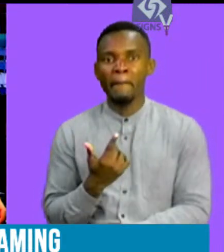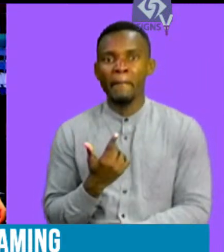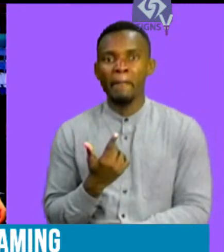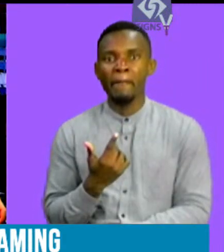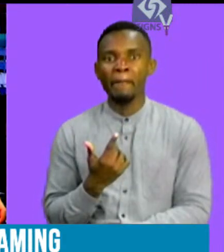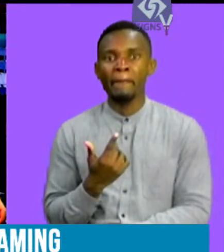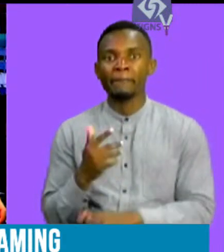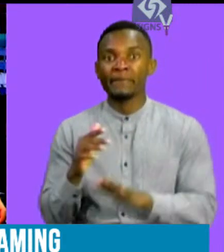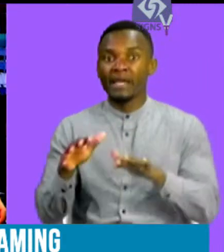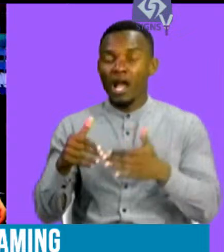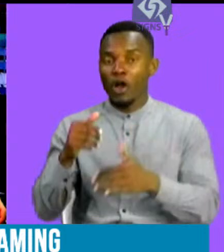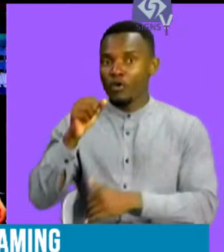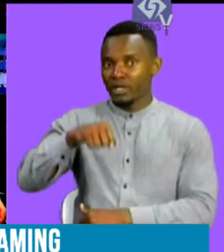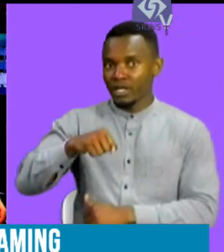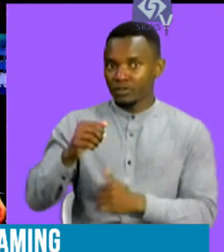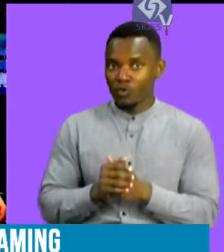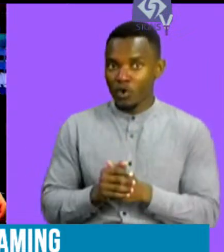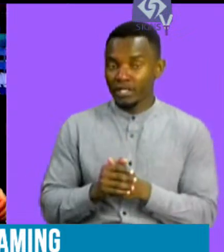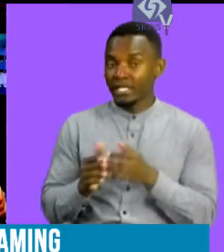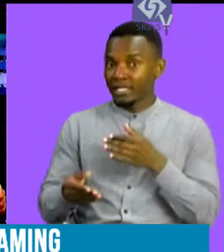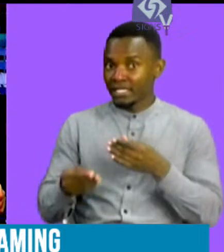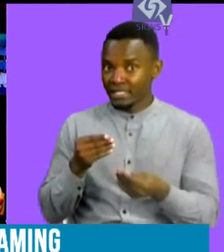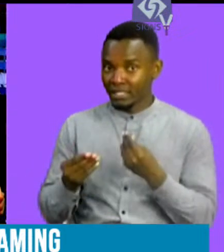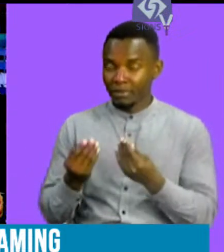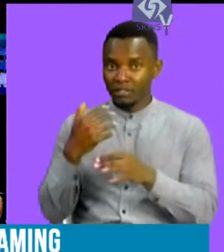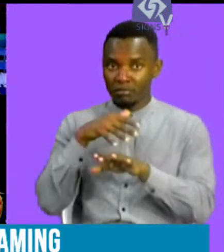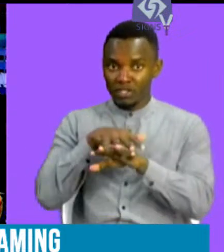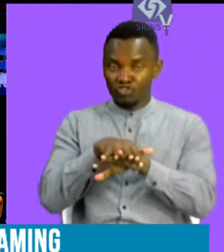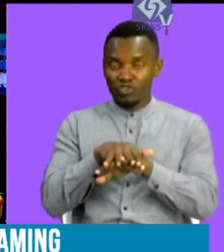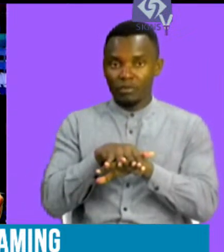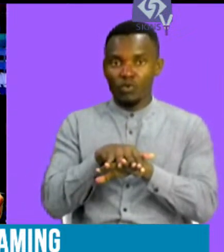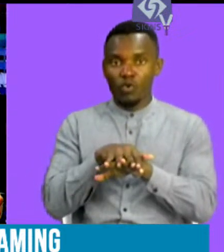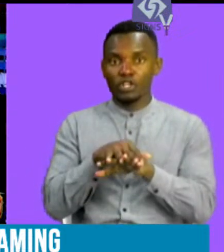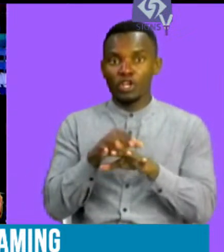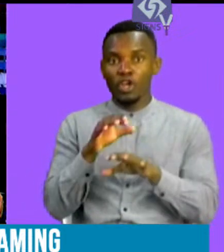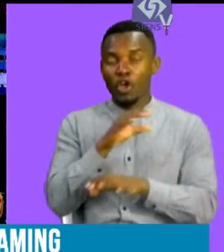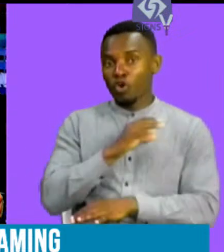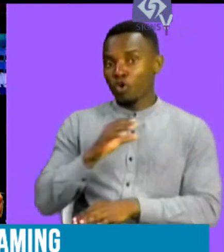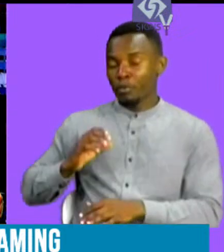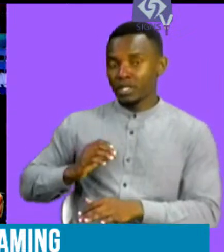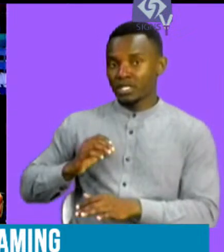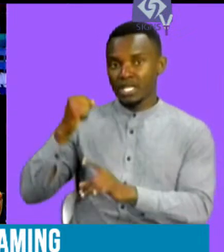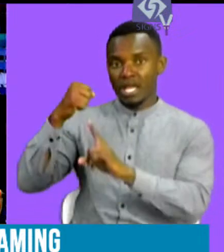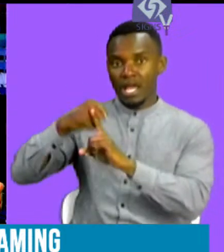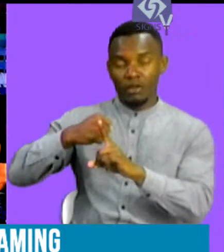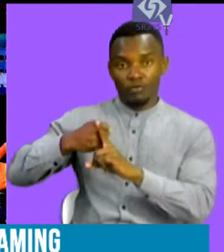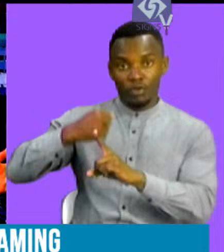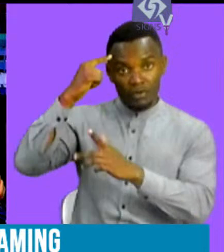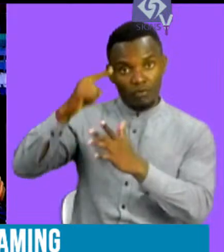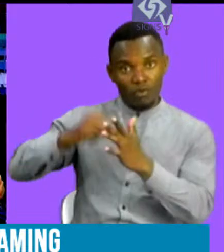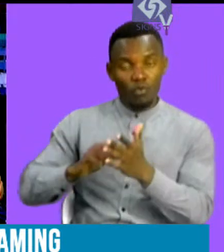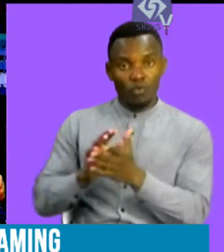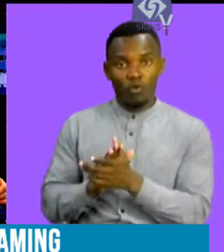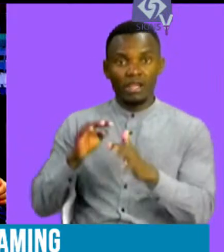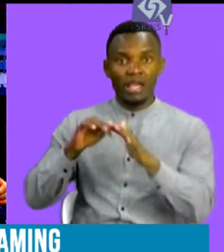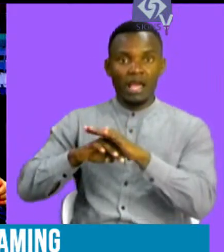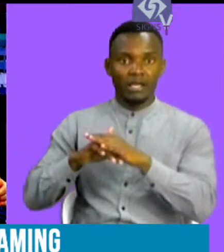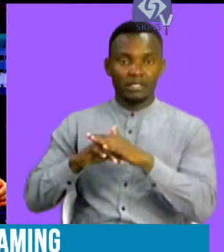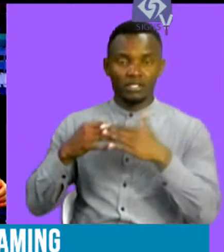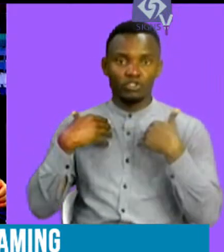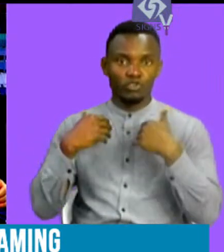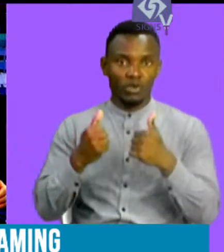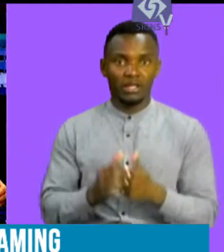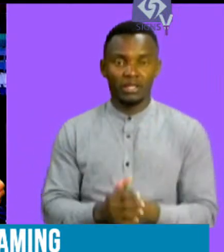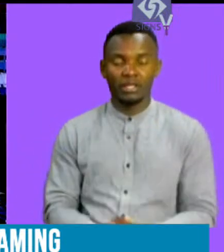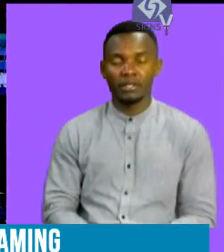how can the Disability Mainstreaming Committee support in advocating for access to health? Probably we could start with you, Madam